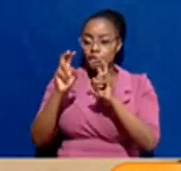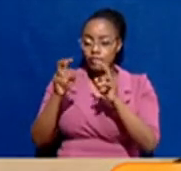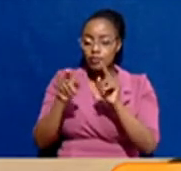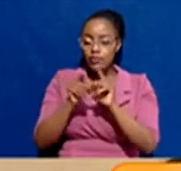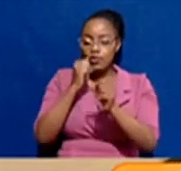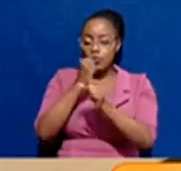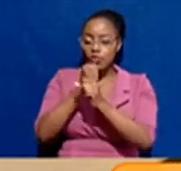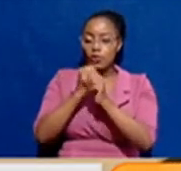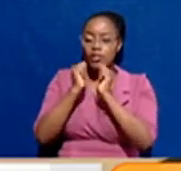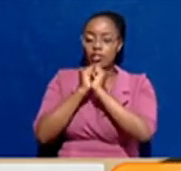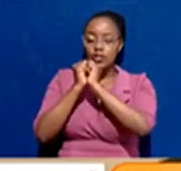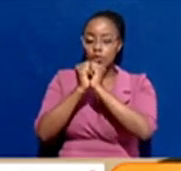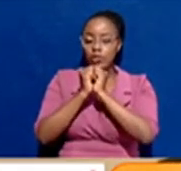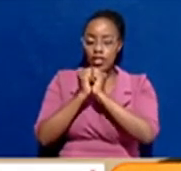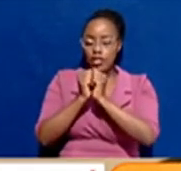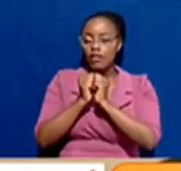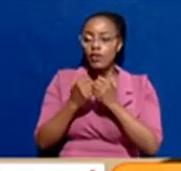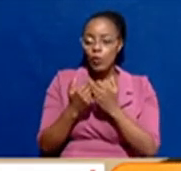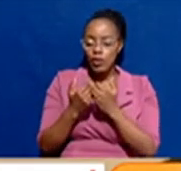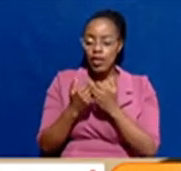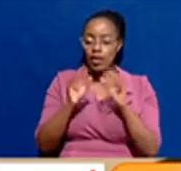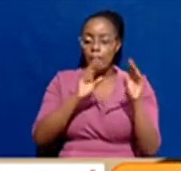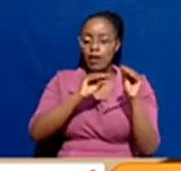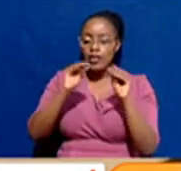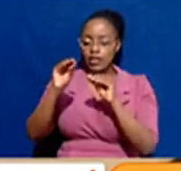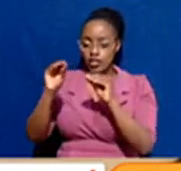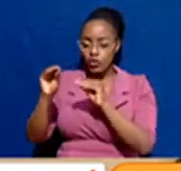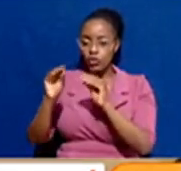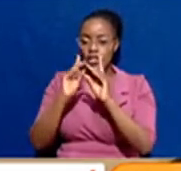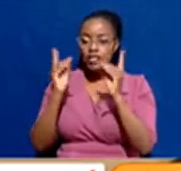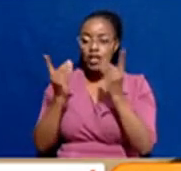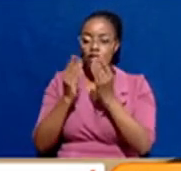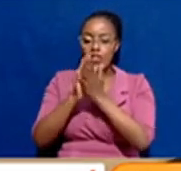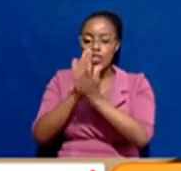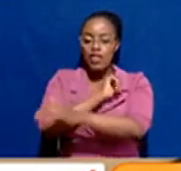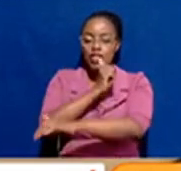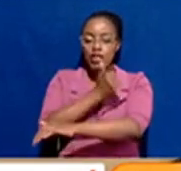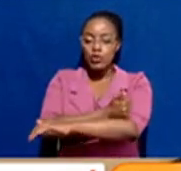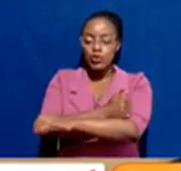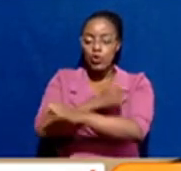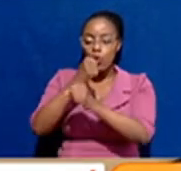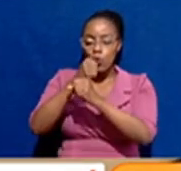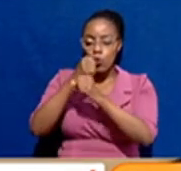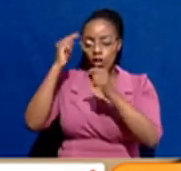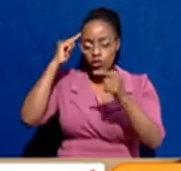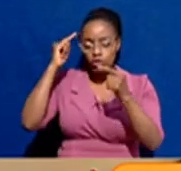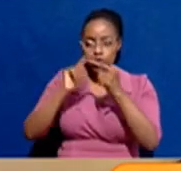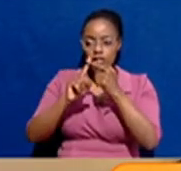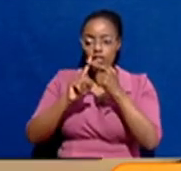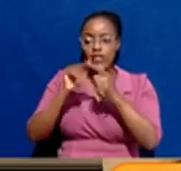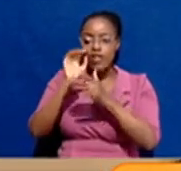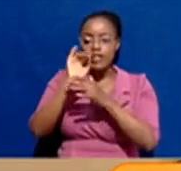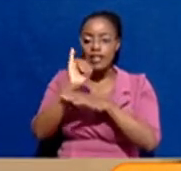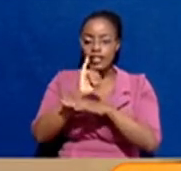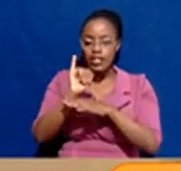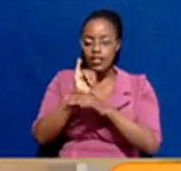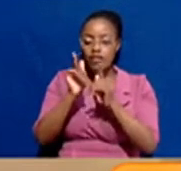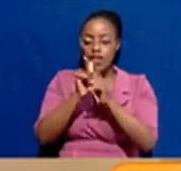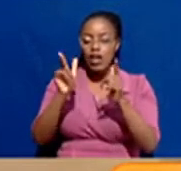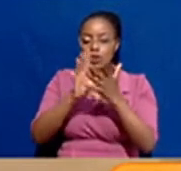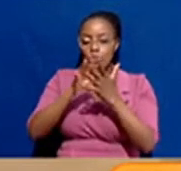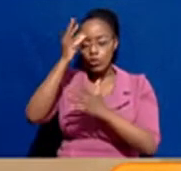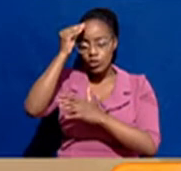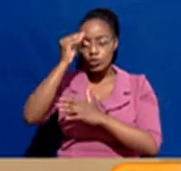working closely with the immigration department and the authority to work on the internship